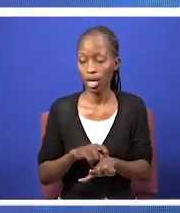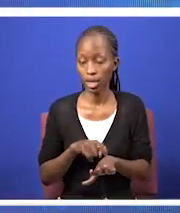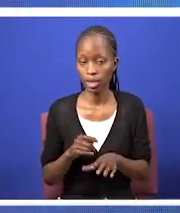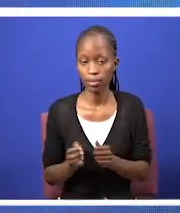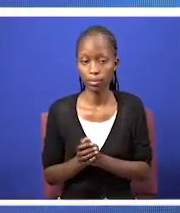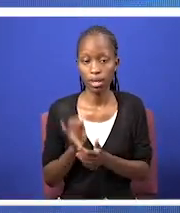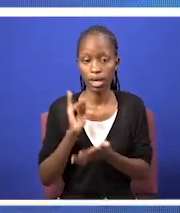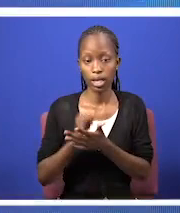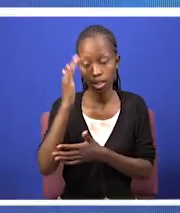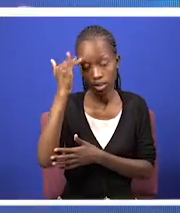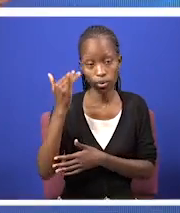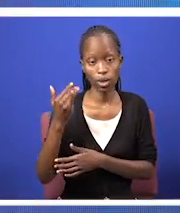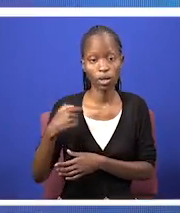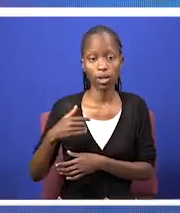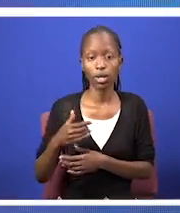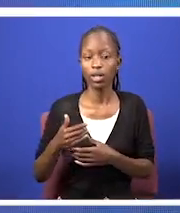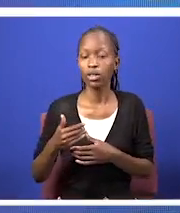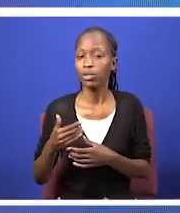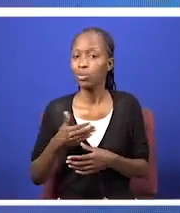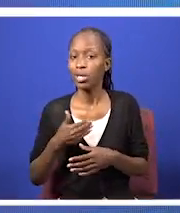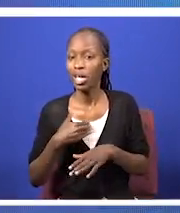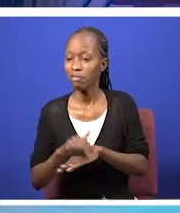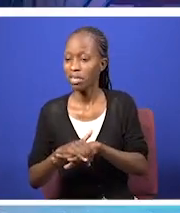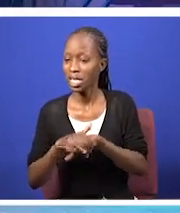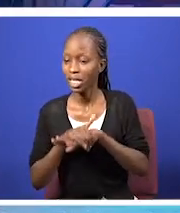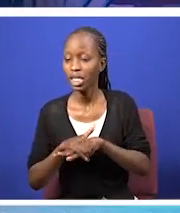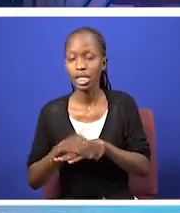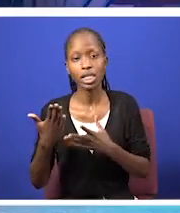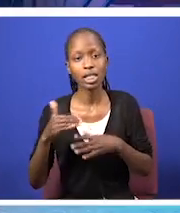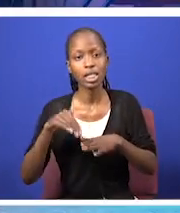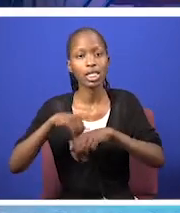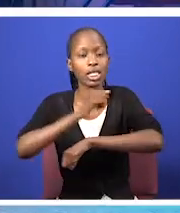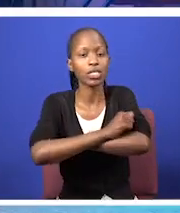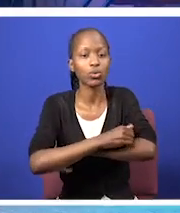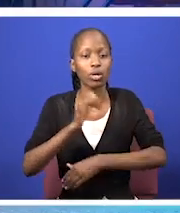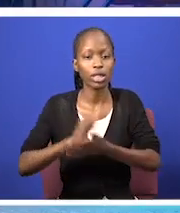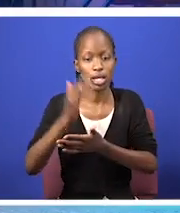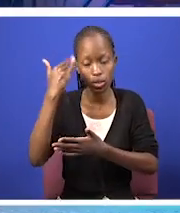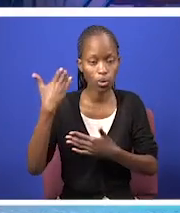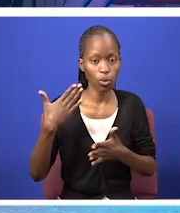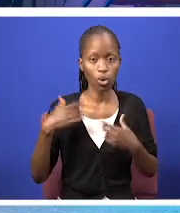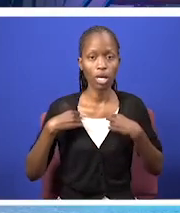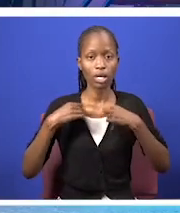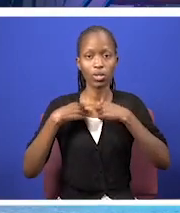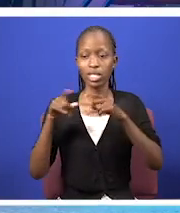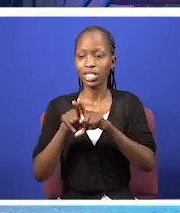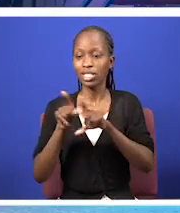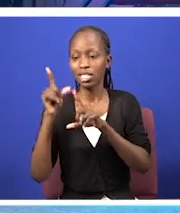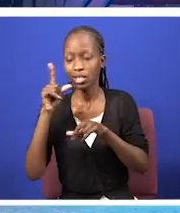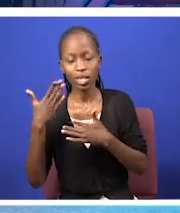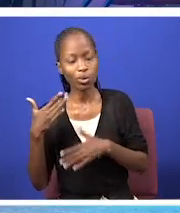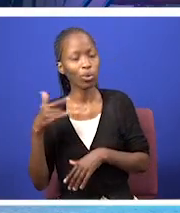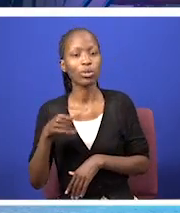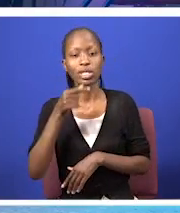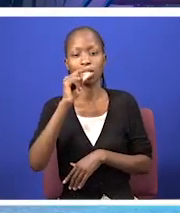that particular time. That's why we have English as a language of instruction in our schools. That's why we wear English suits, we